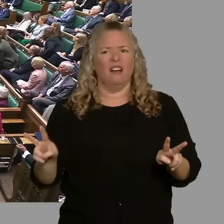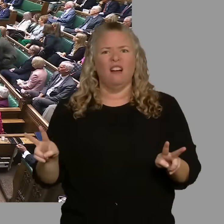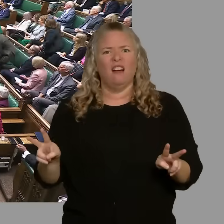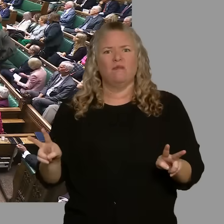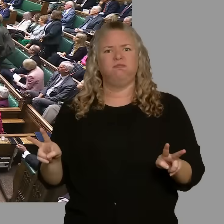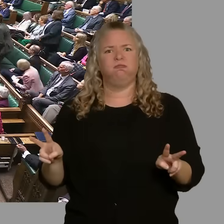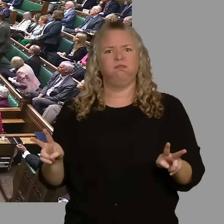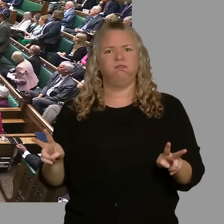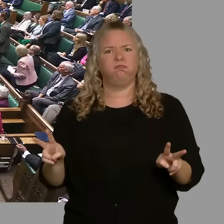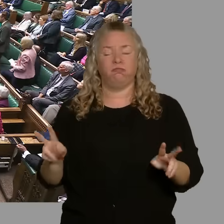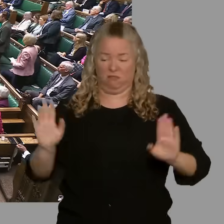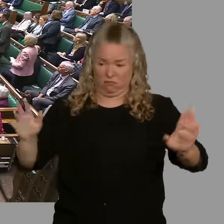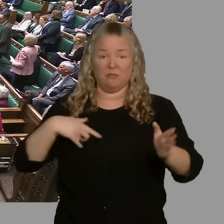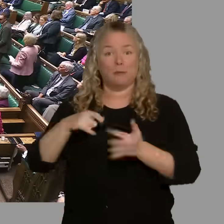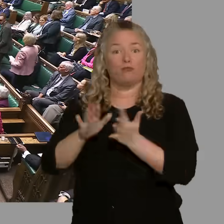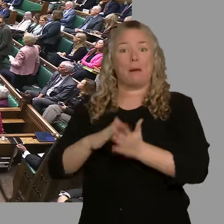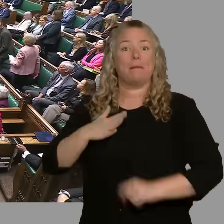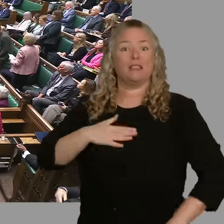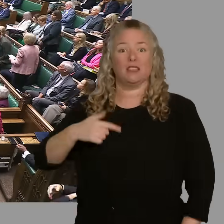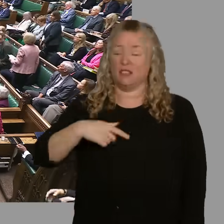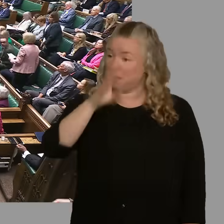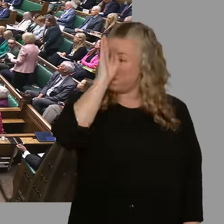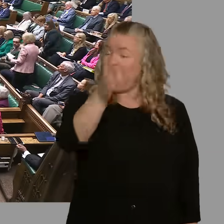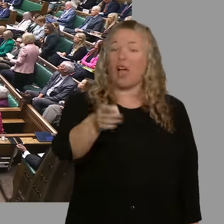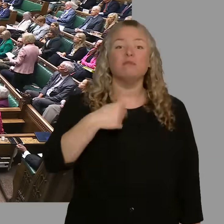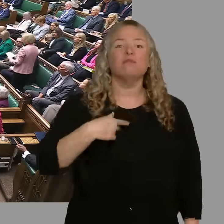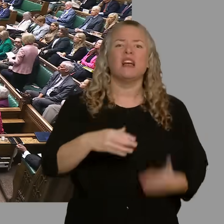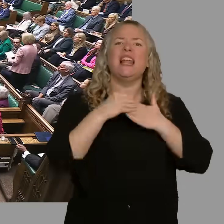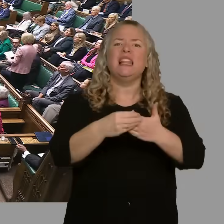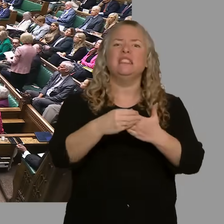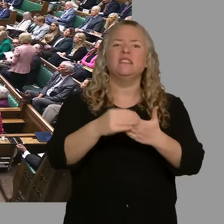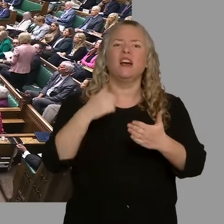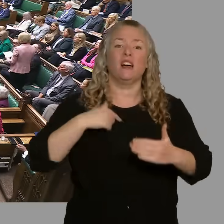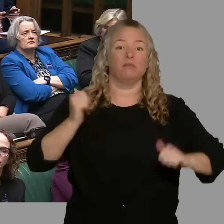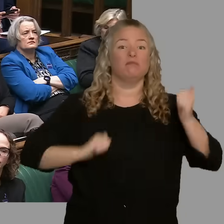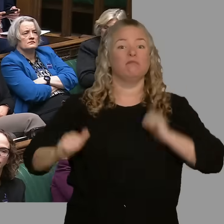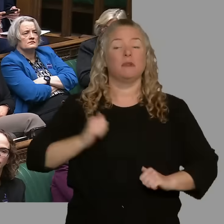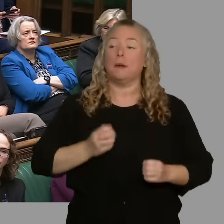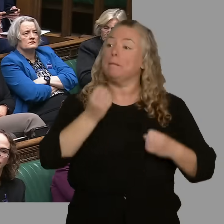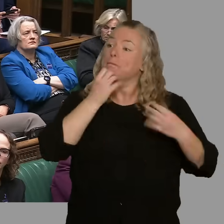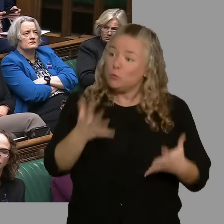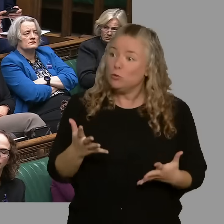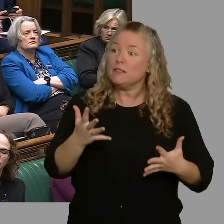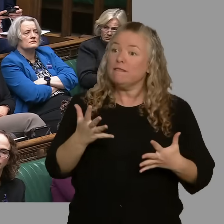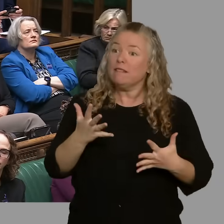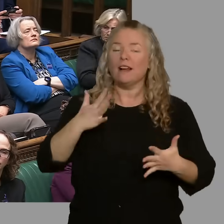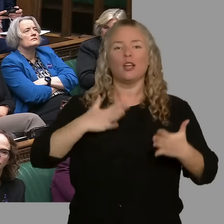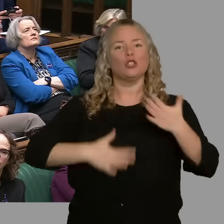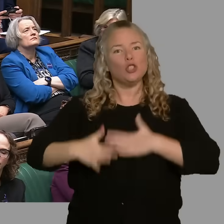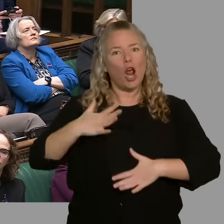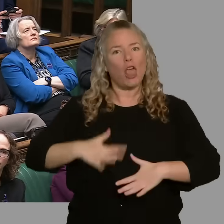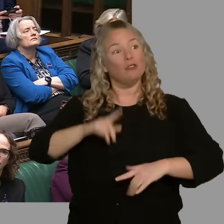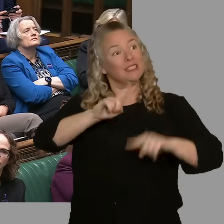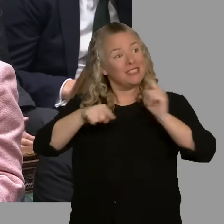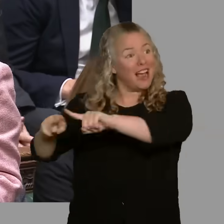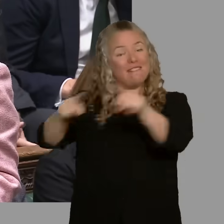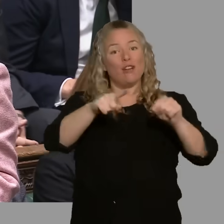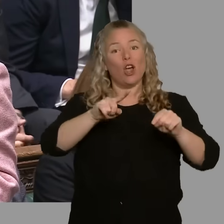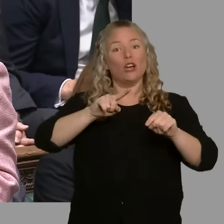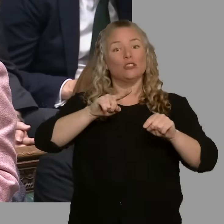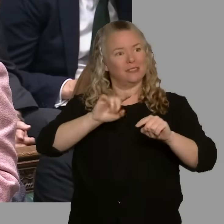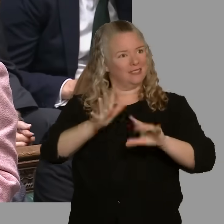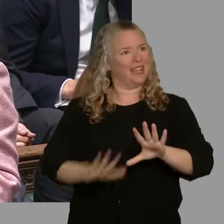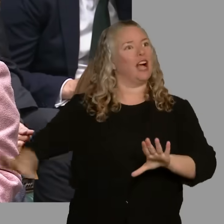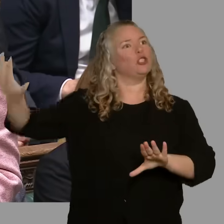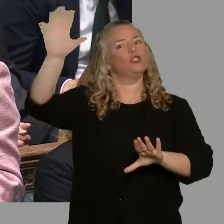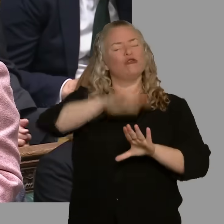Susan Murray. Thank you. Mr. Speaker, Calithia Studios in Mid Dumbartonshire is a prime example